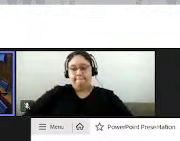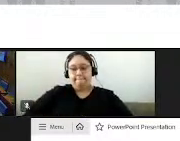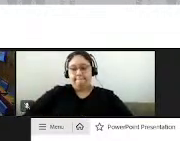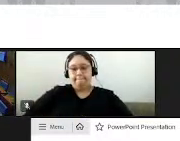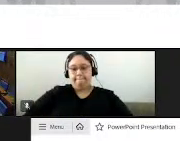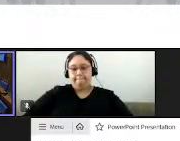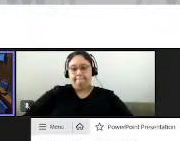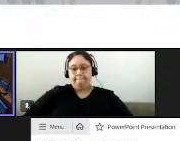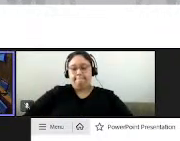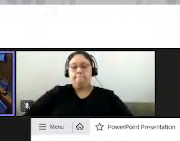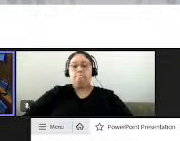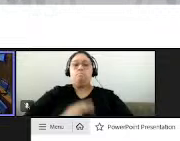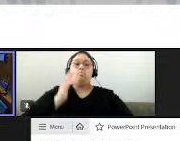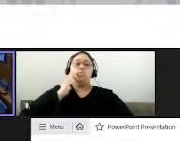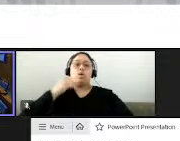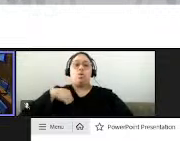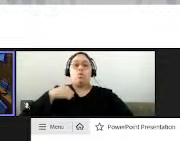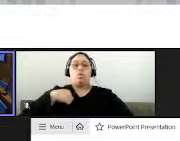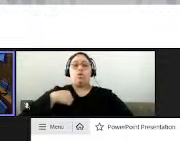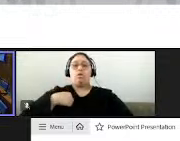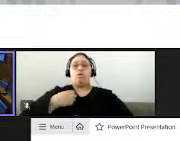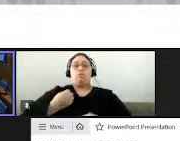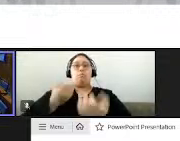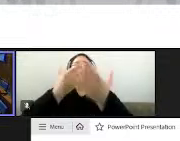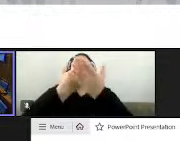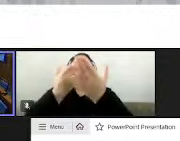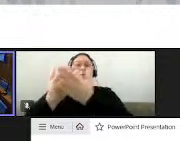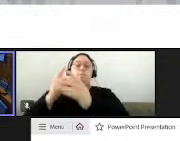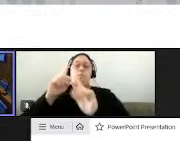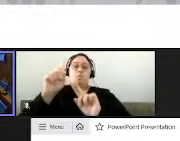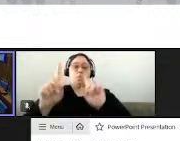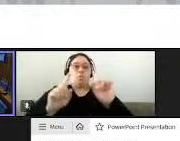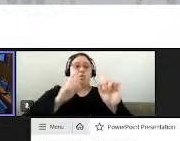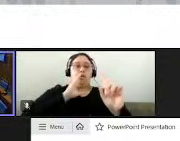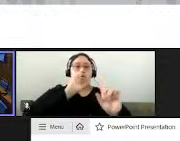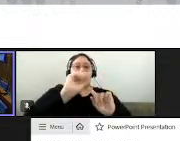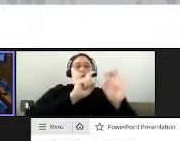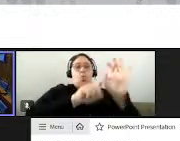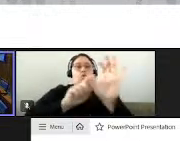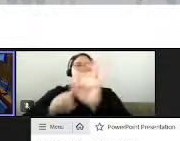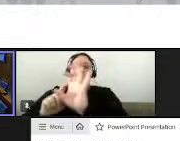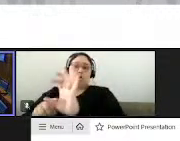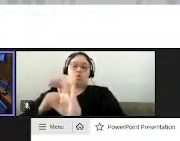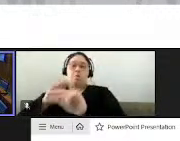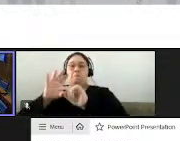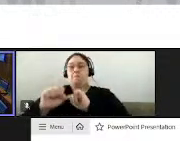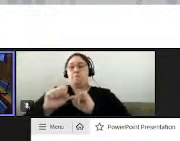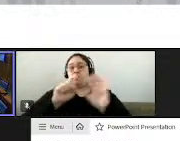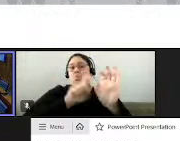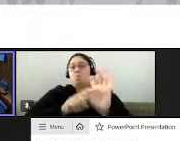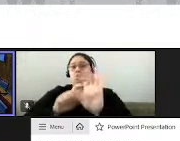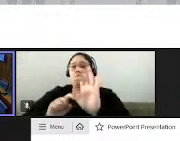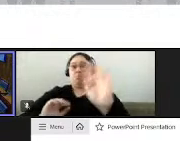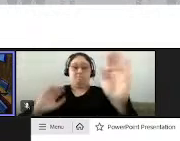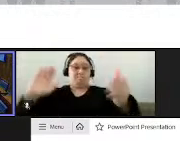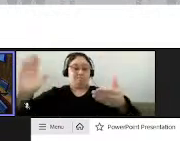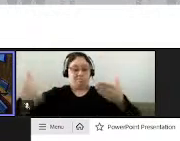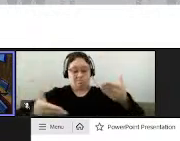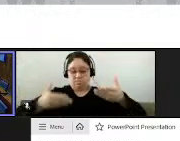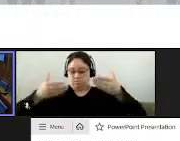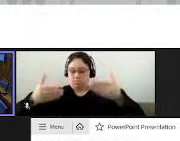When we went out for quotations for this system, we found that the quotations that were